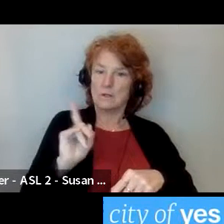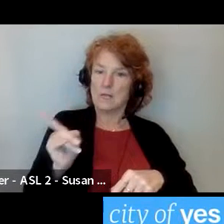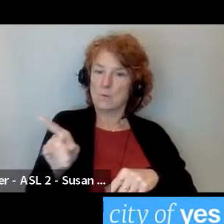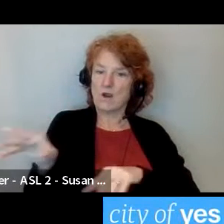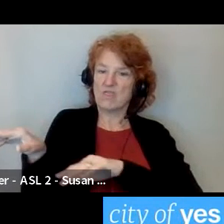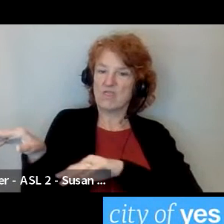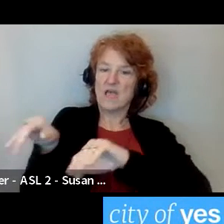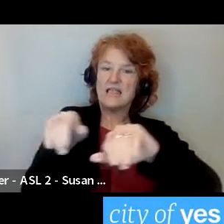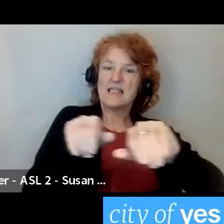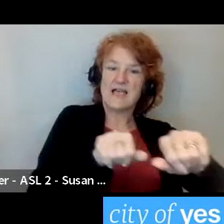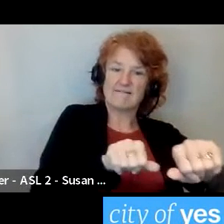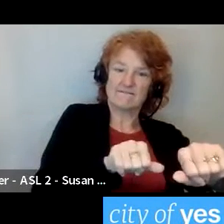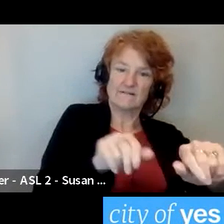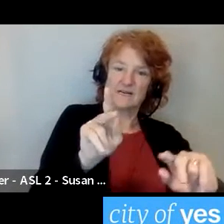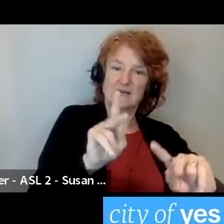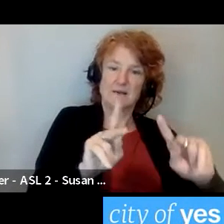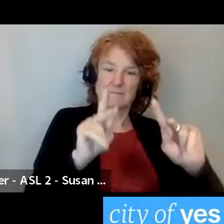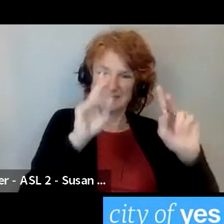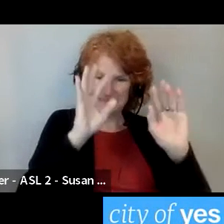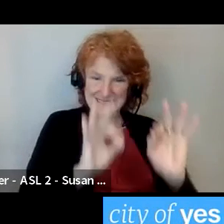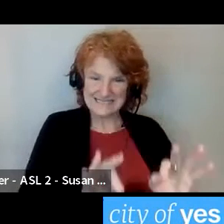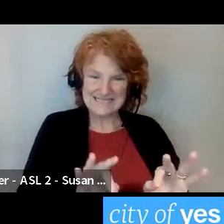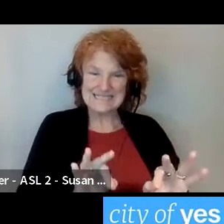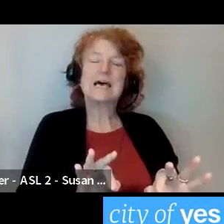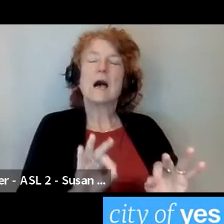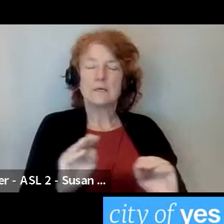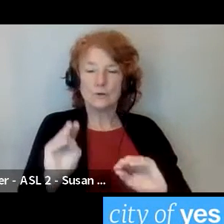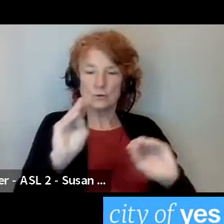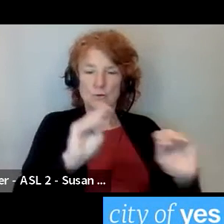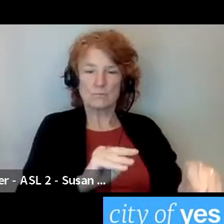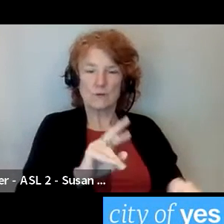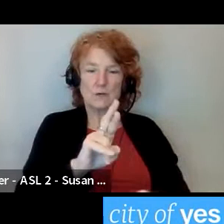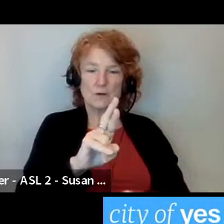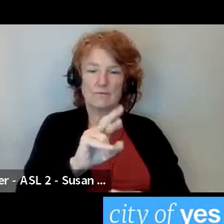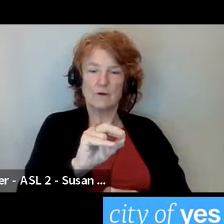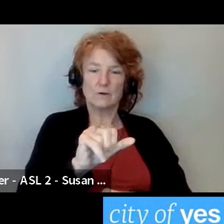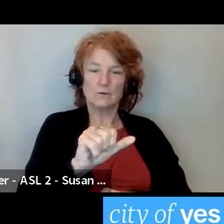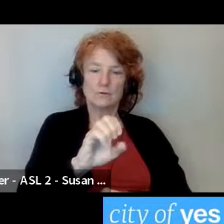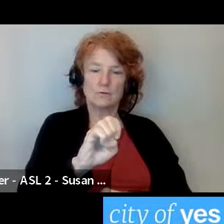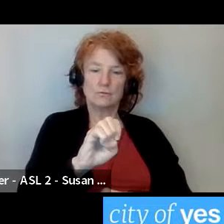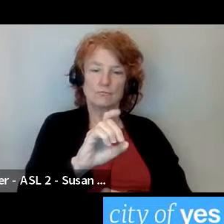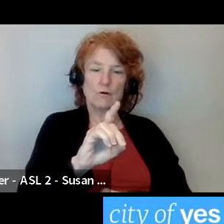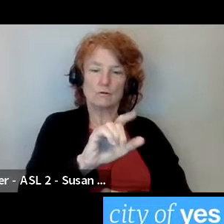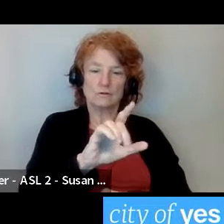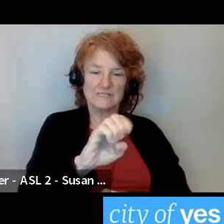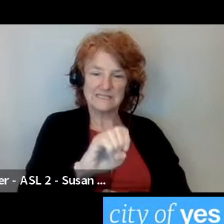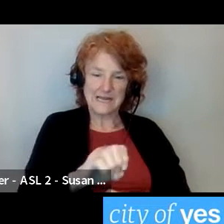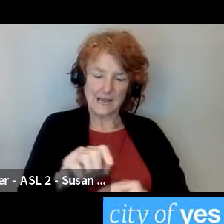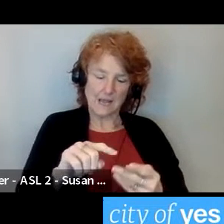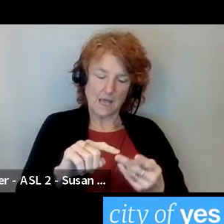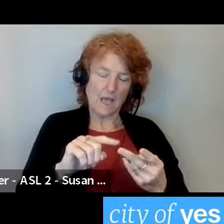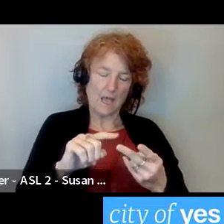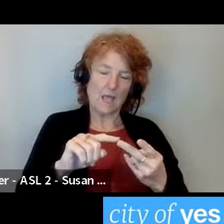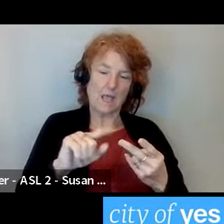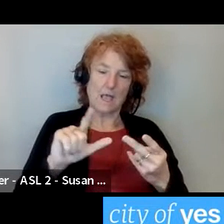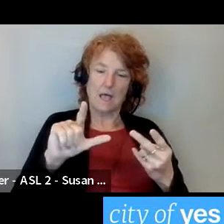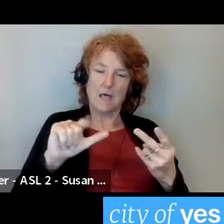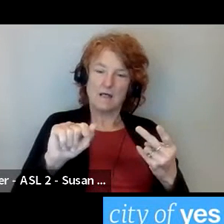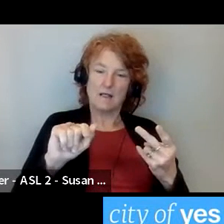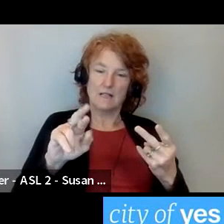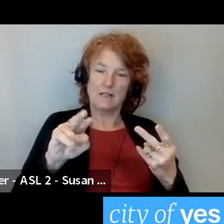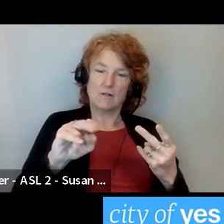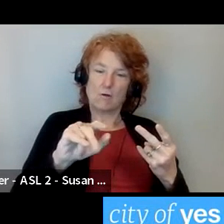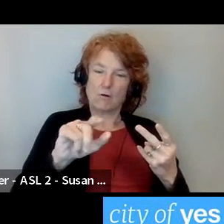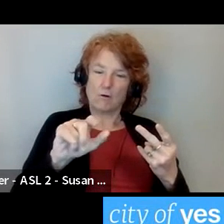Rosedale, like Laurelton, like Cambria Heights. Okay? And you're